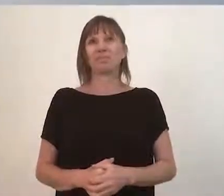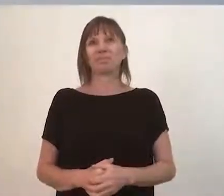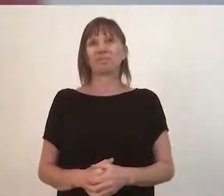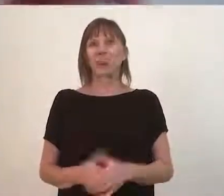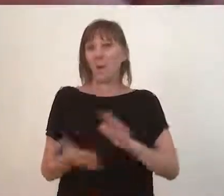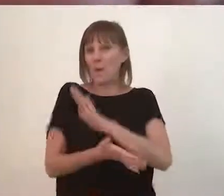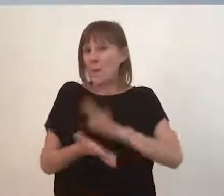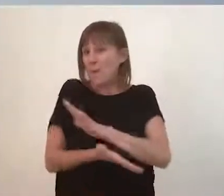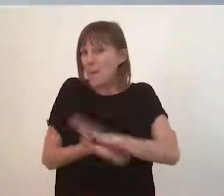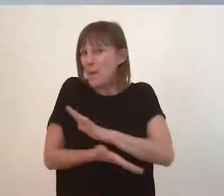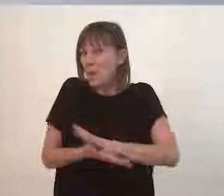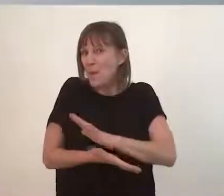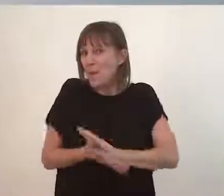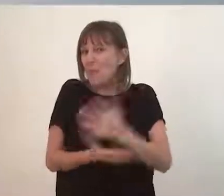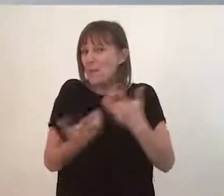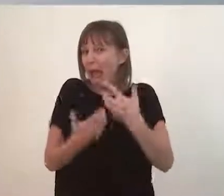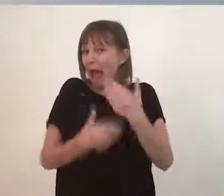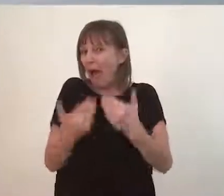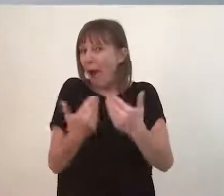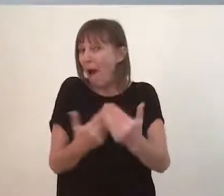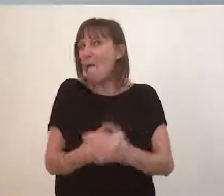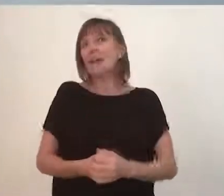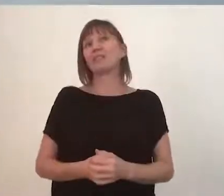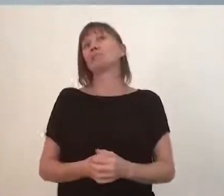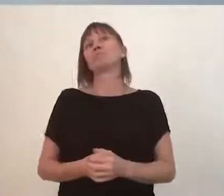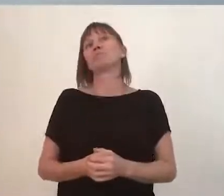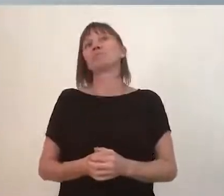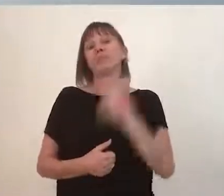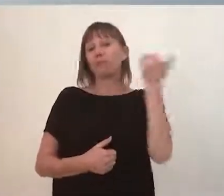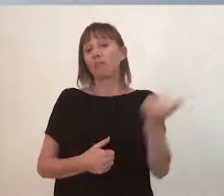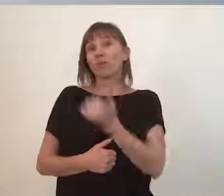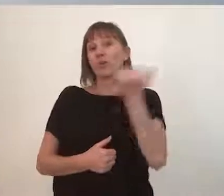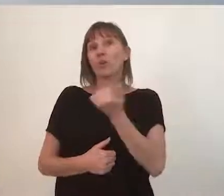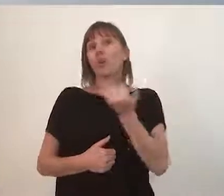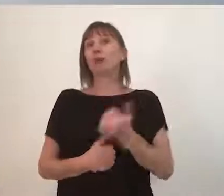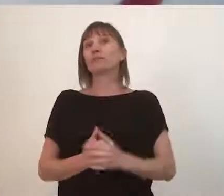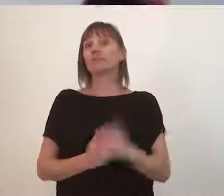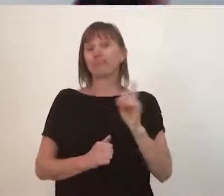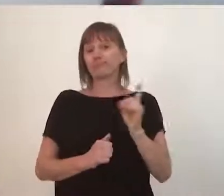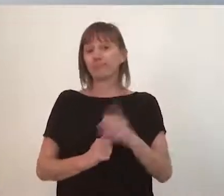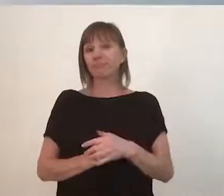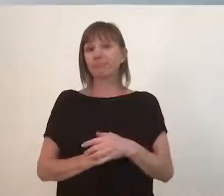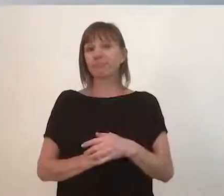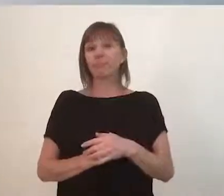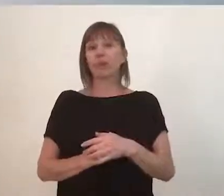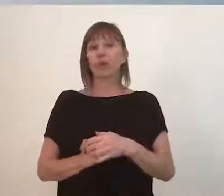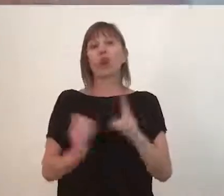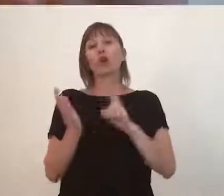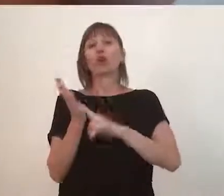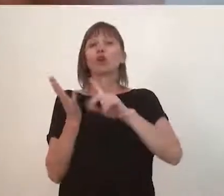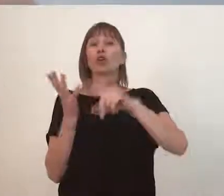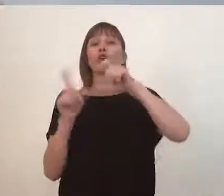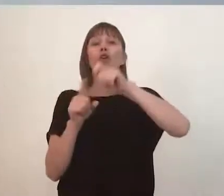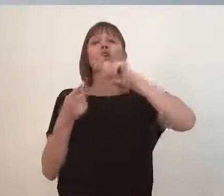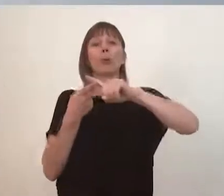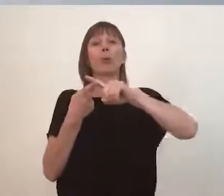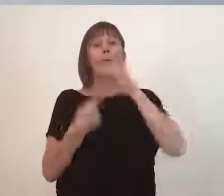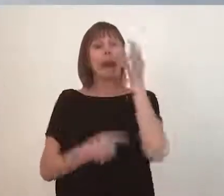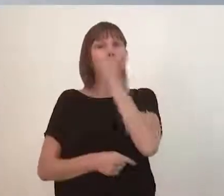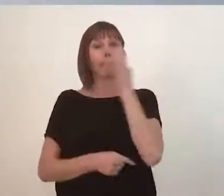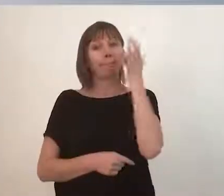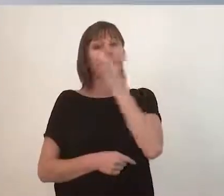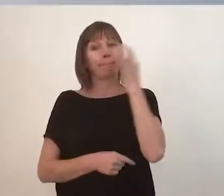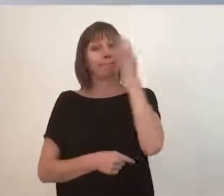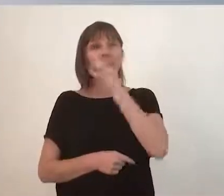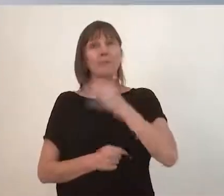Look at this. Ooh! I'm very happy with how this has turned out. So we're just gonna finish off with a nice nude lip,